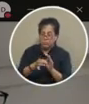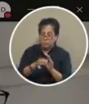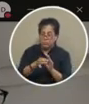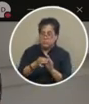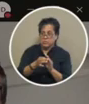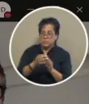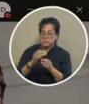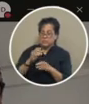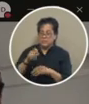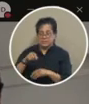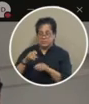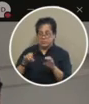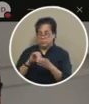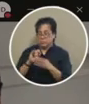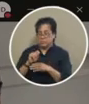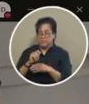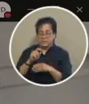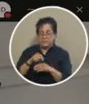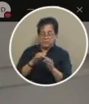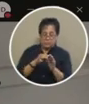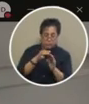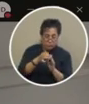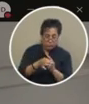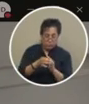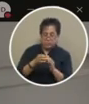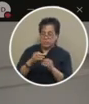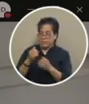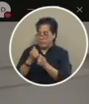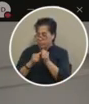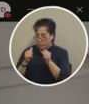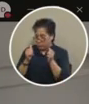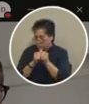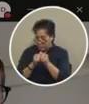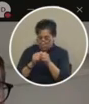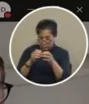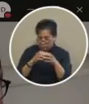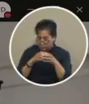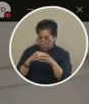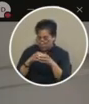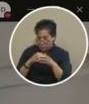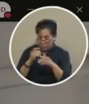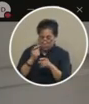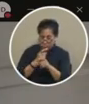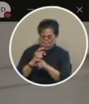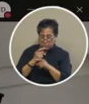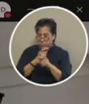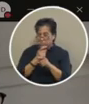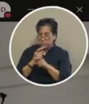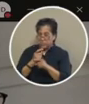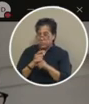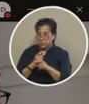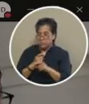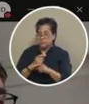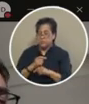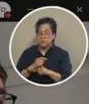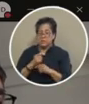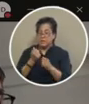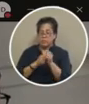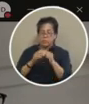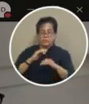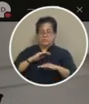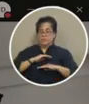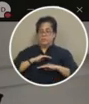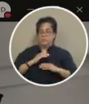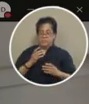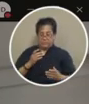why we need to do that. We need to postpone it and get everybody together, come to a solution where everybody's happy. I